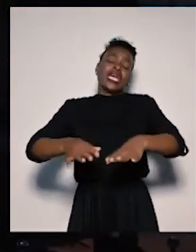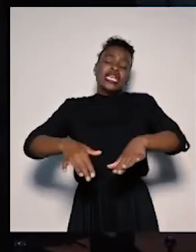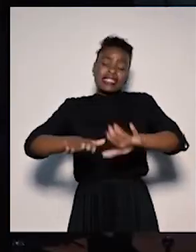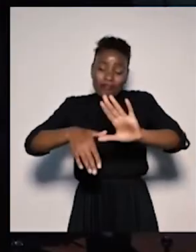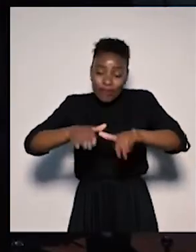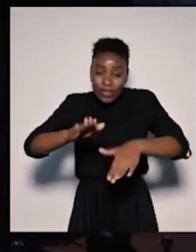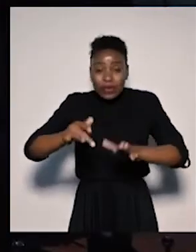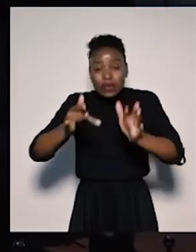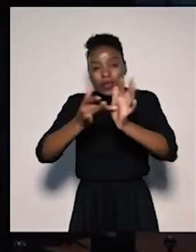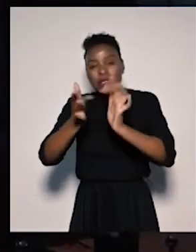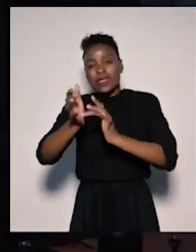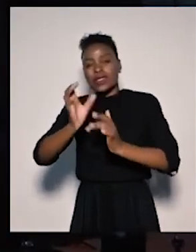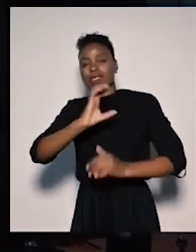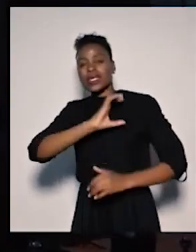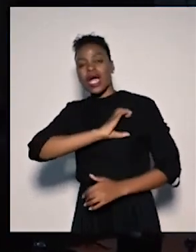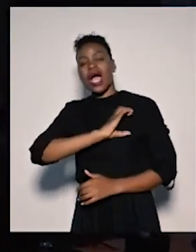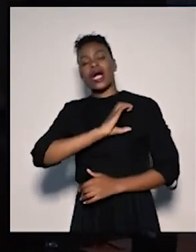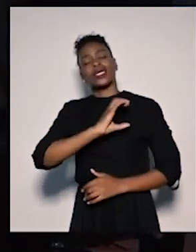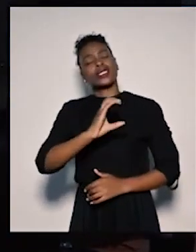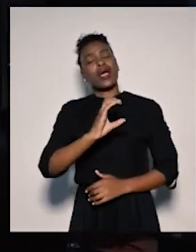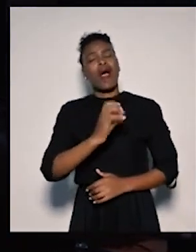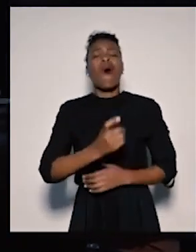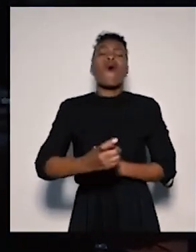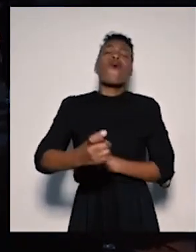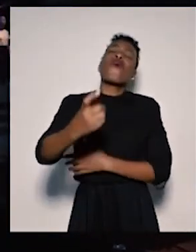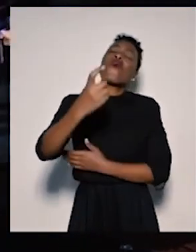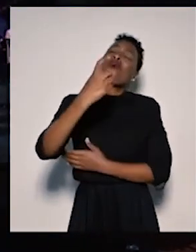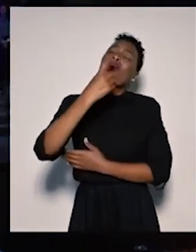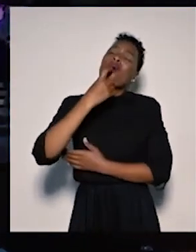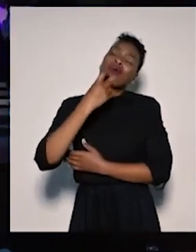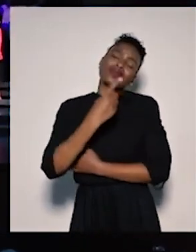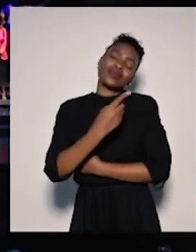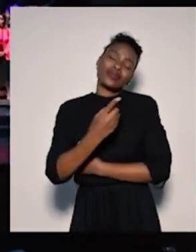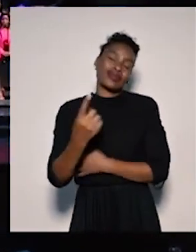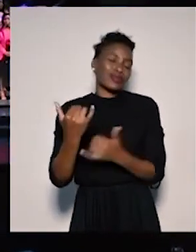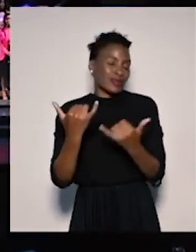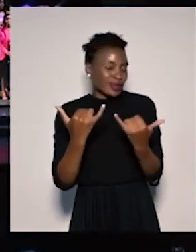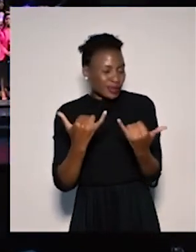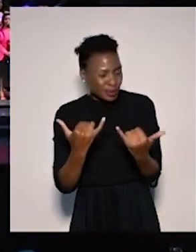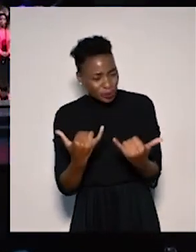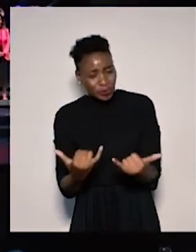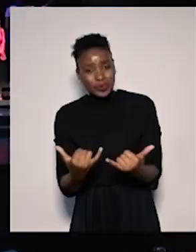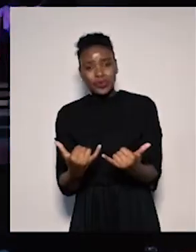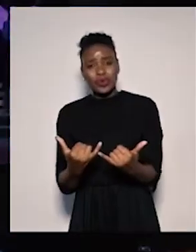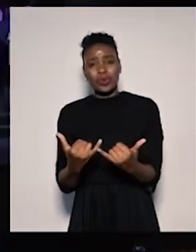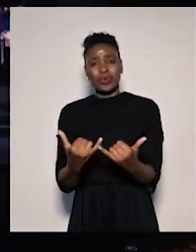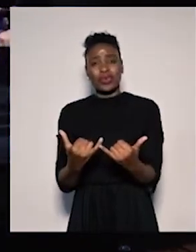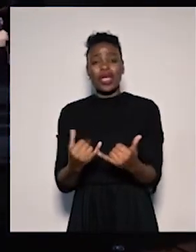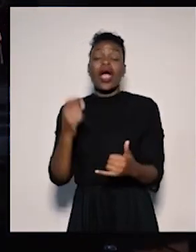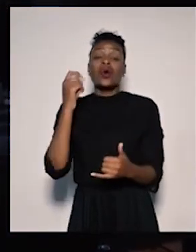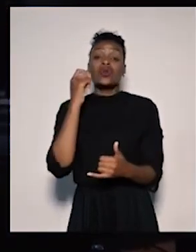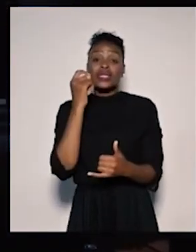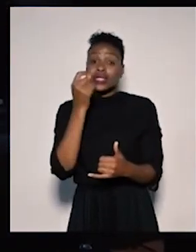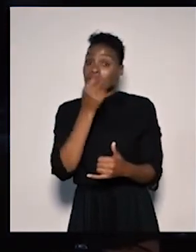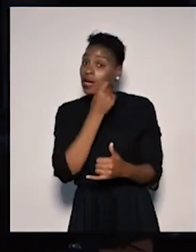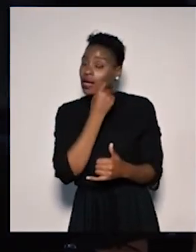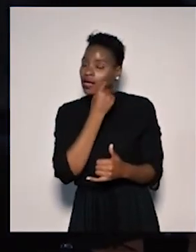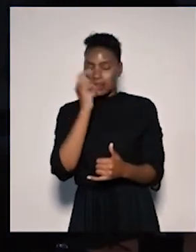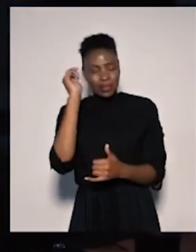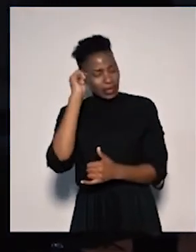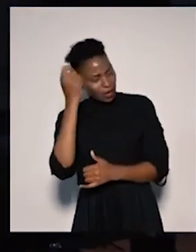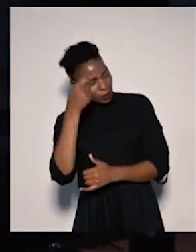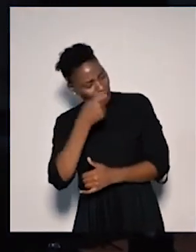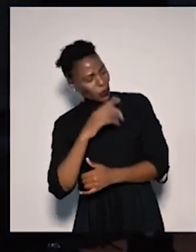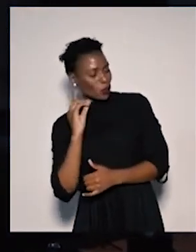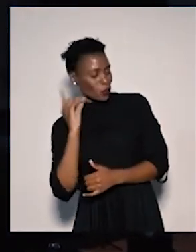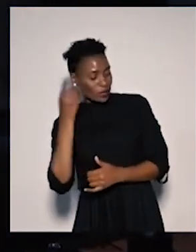Jesus Christ, who calls you today, who beckons to you today, who said, my son, my daughter, come